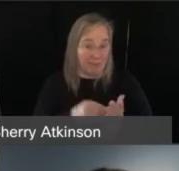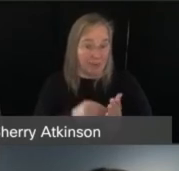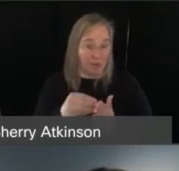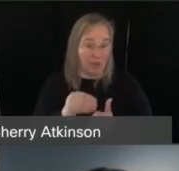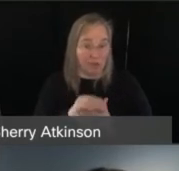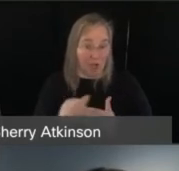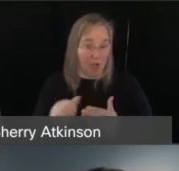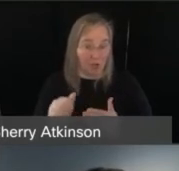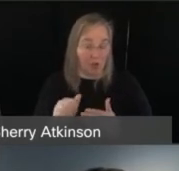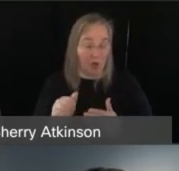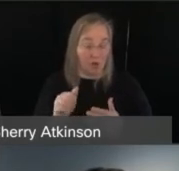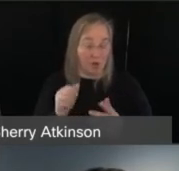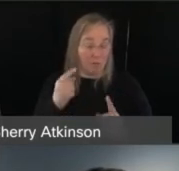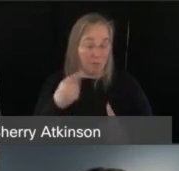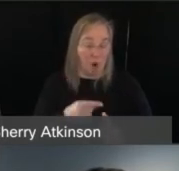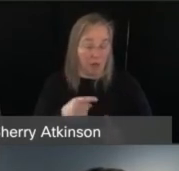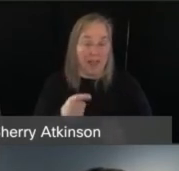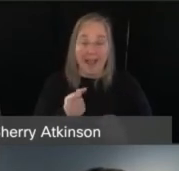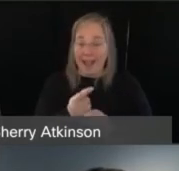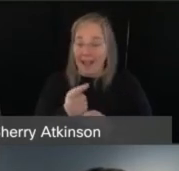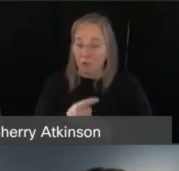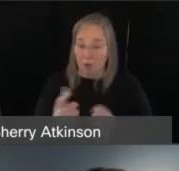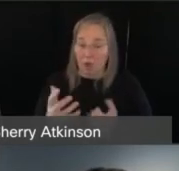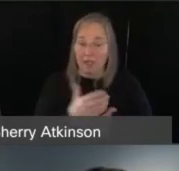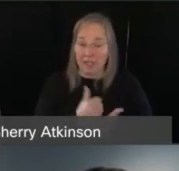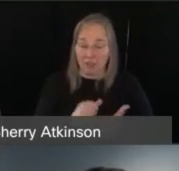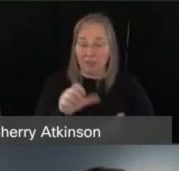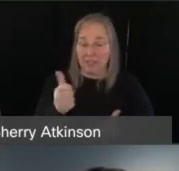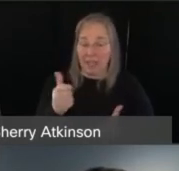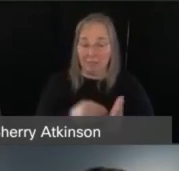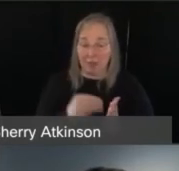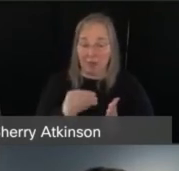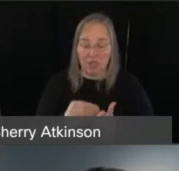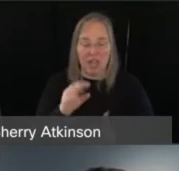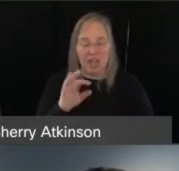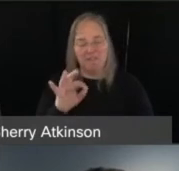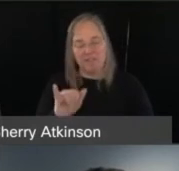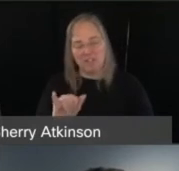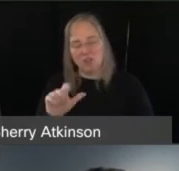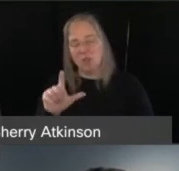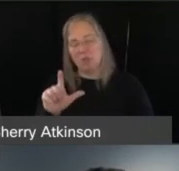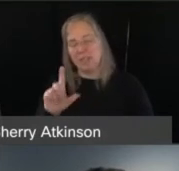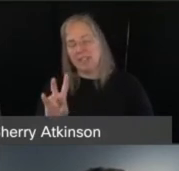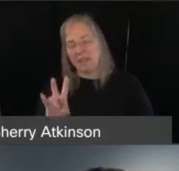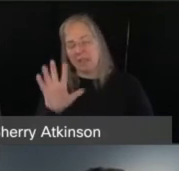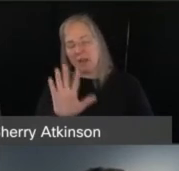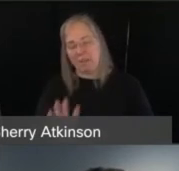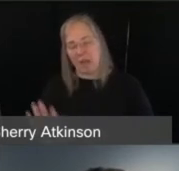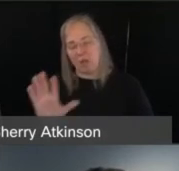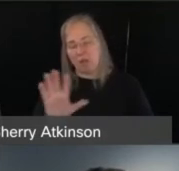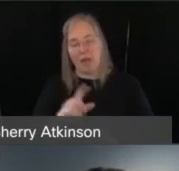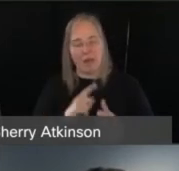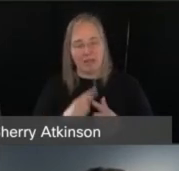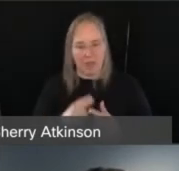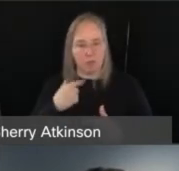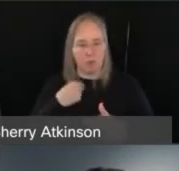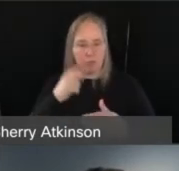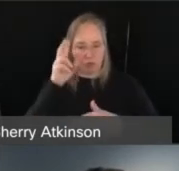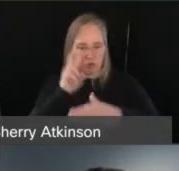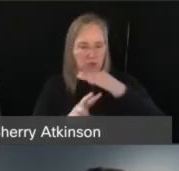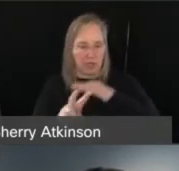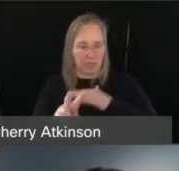annual collection of $10 million in about fiscal year 27. And then we're projecting the annual